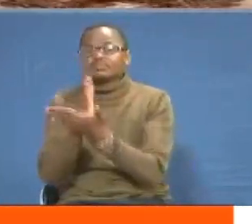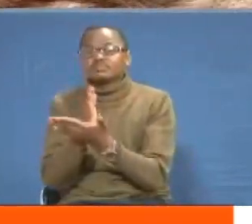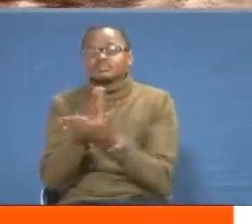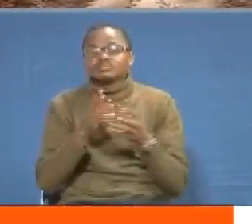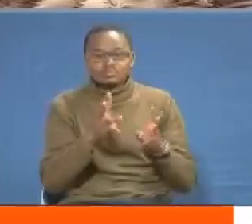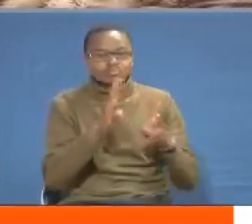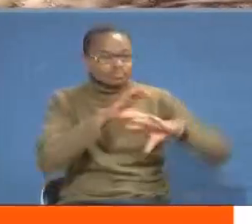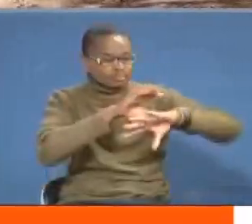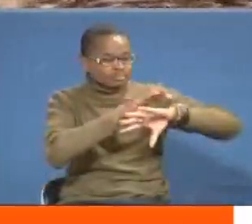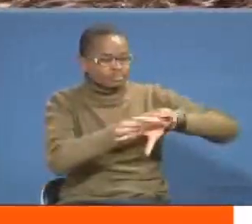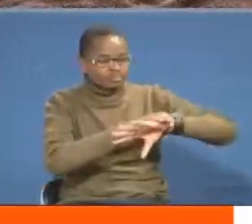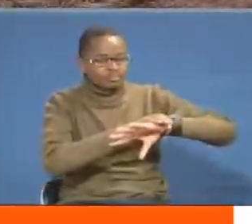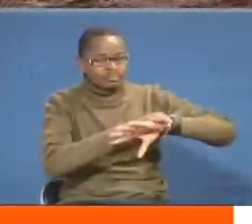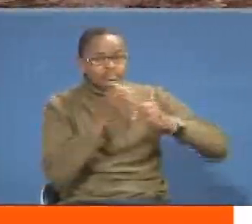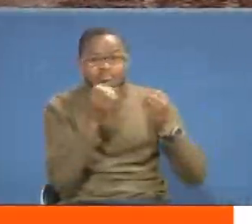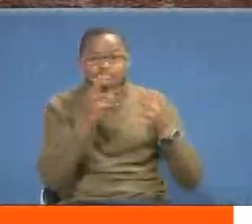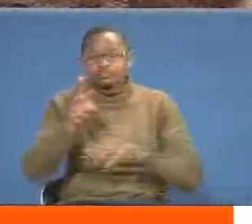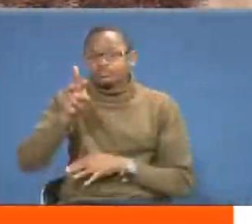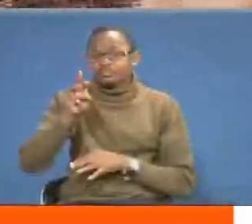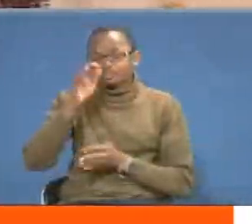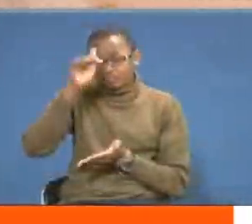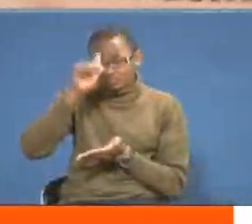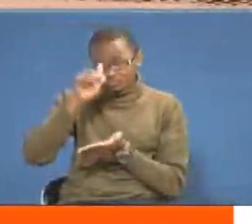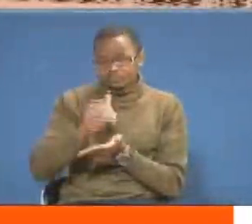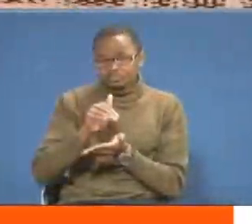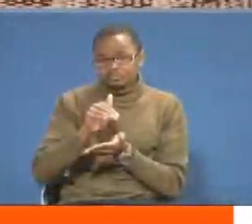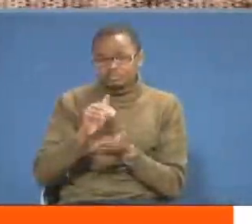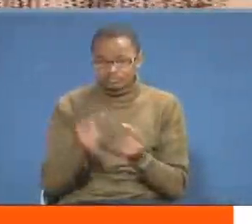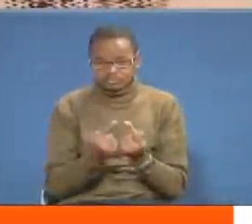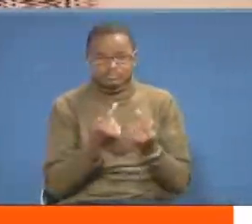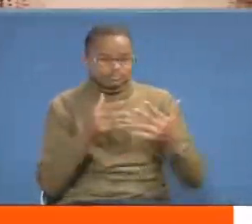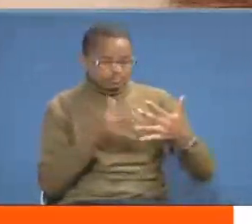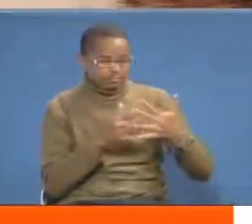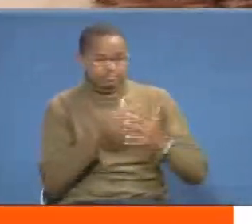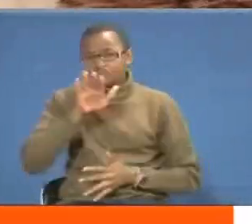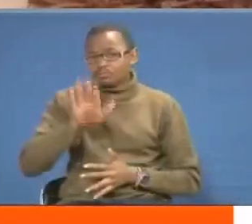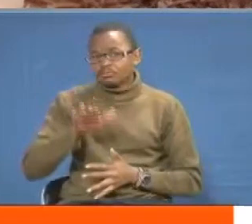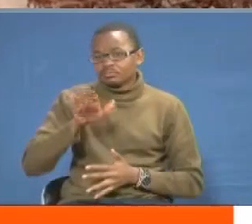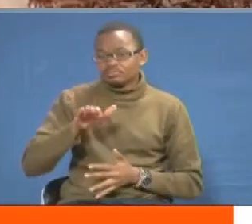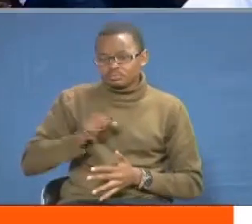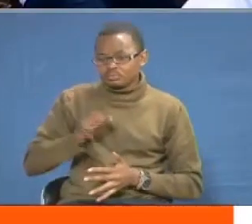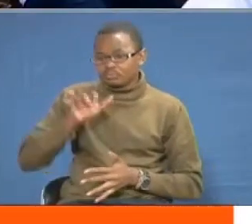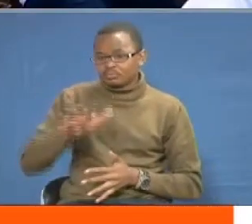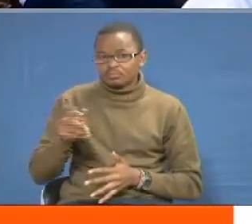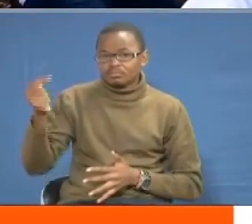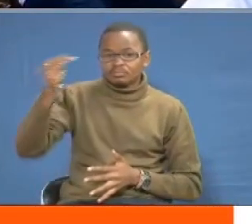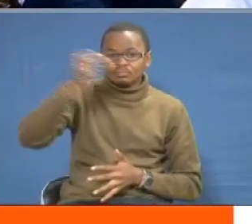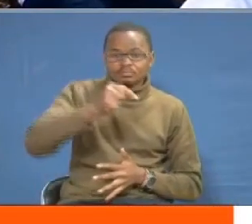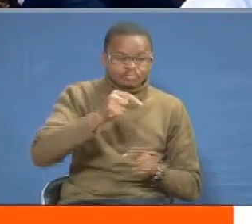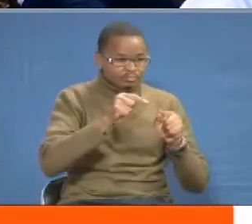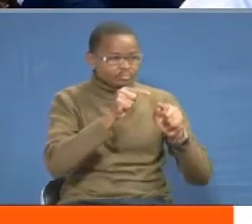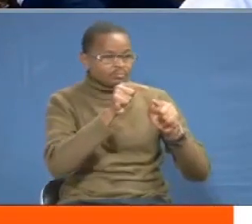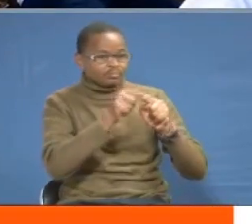in many ways, you'll find that many of them narrow down to violence against women and girls. And